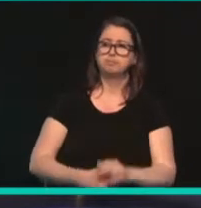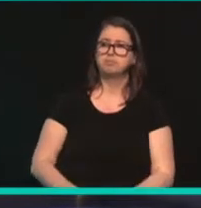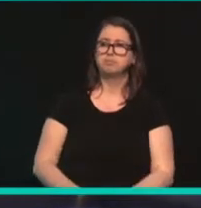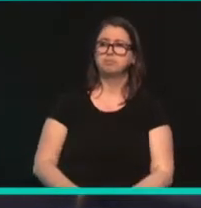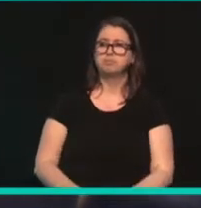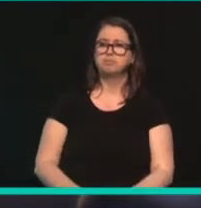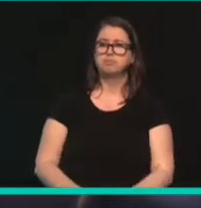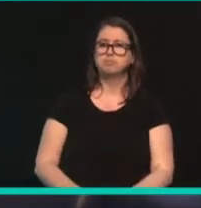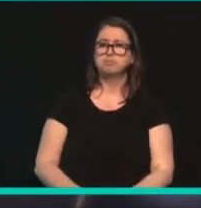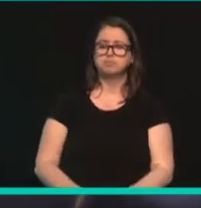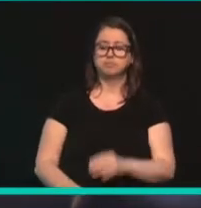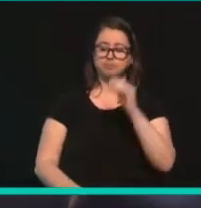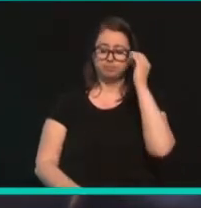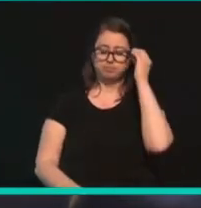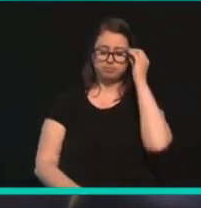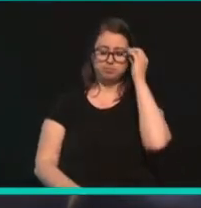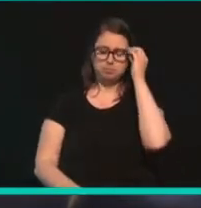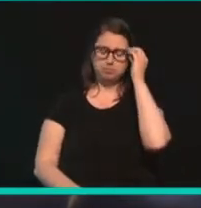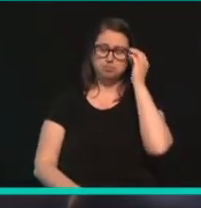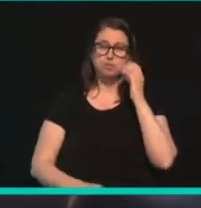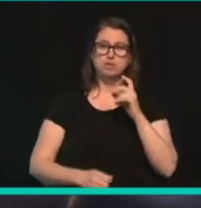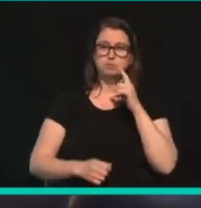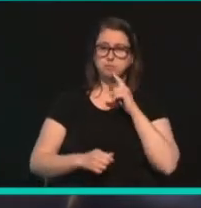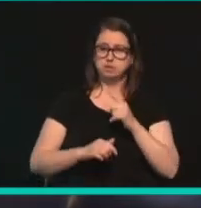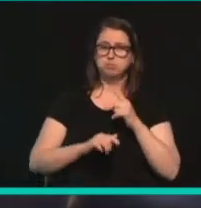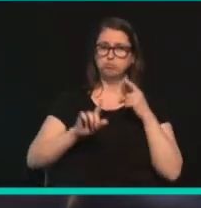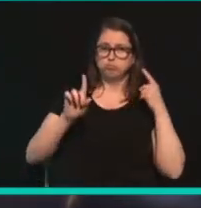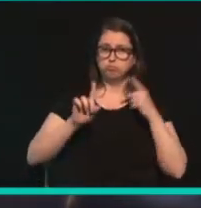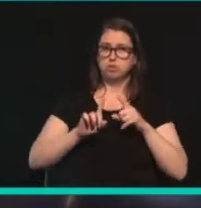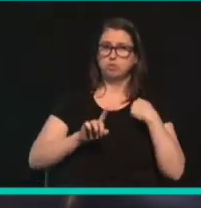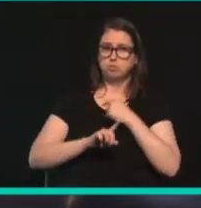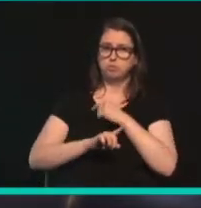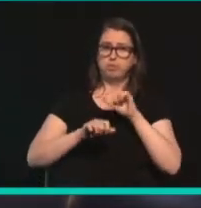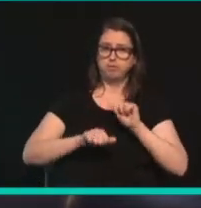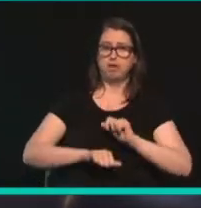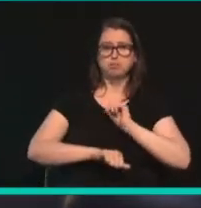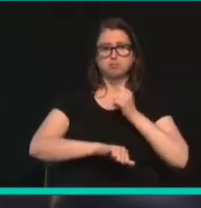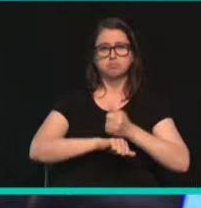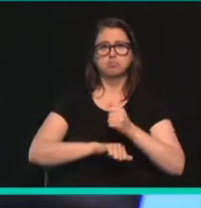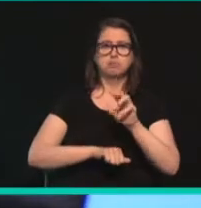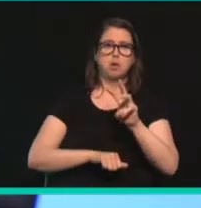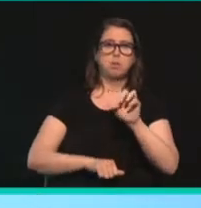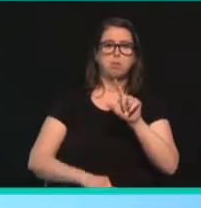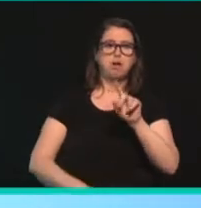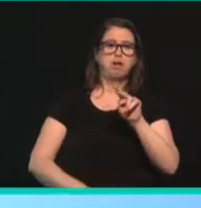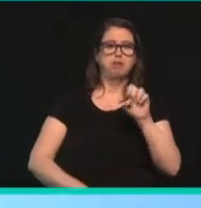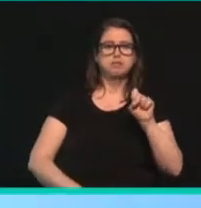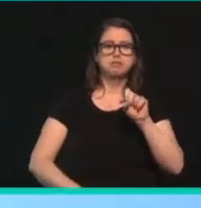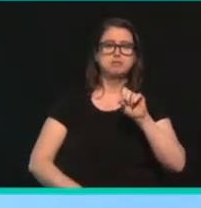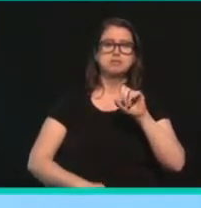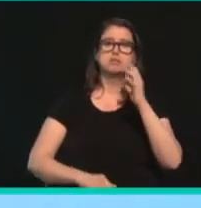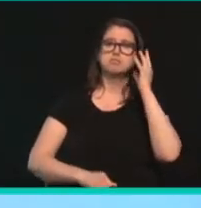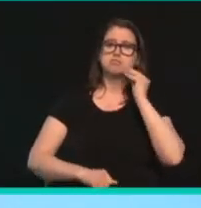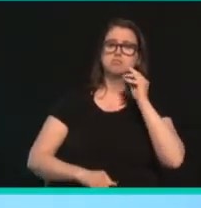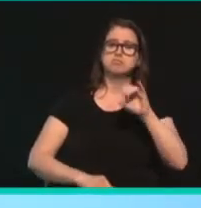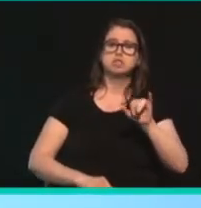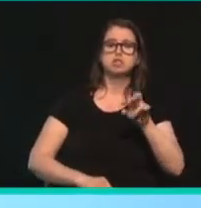With the whole goal of setting up a wellness journey and pathway.